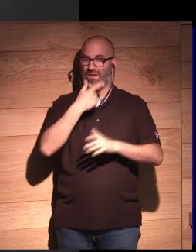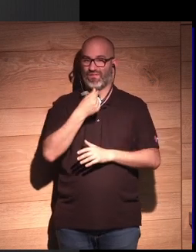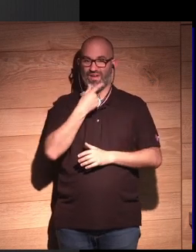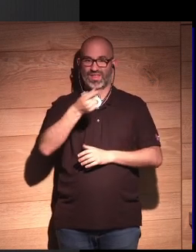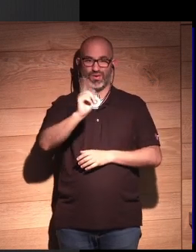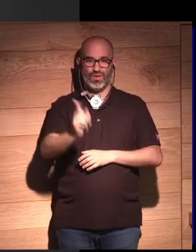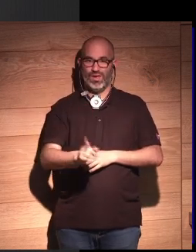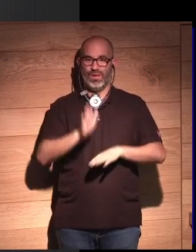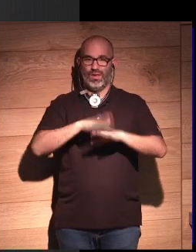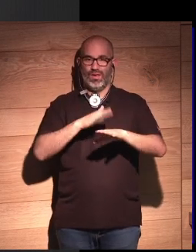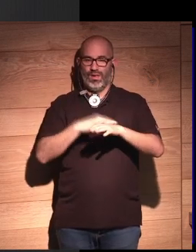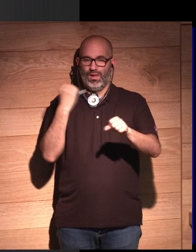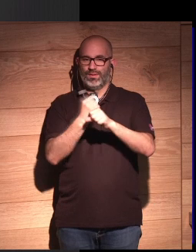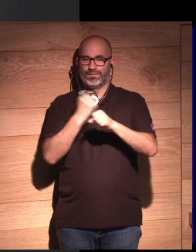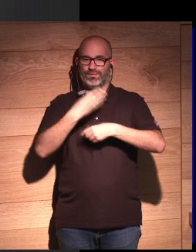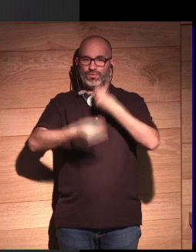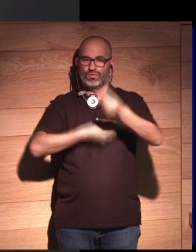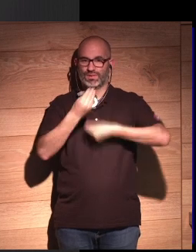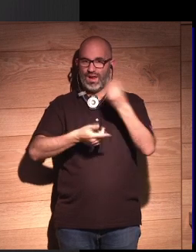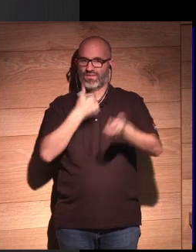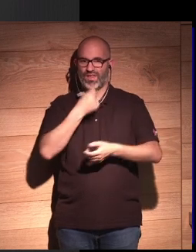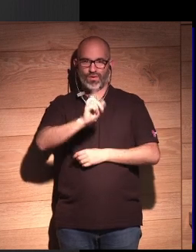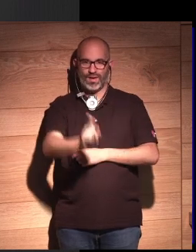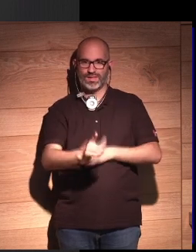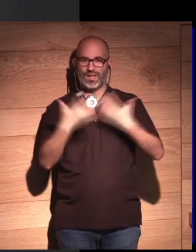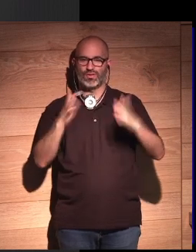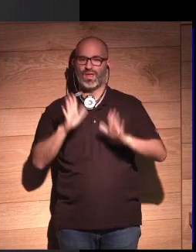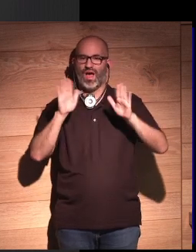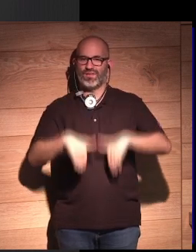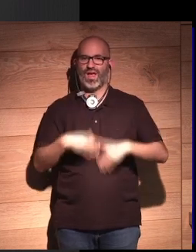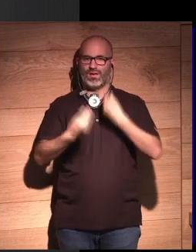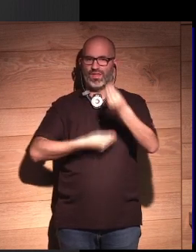in, and they were making some phenomenal work, really phenomenal work.